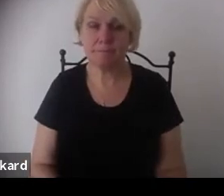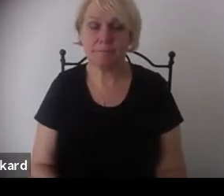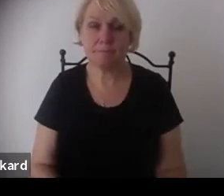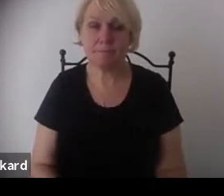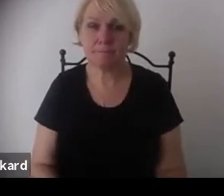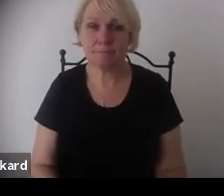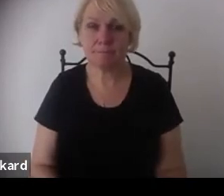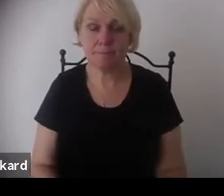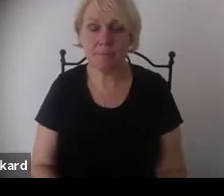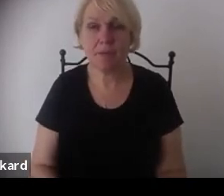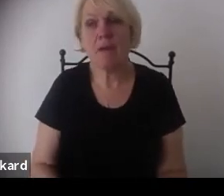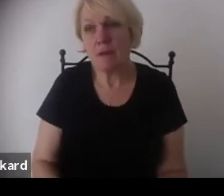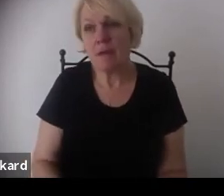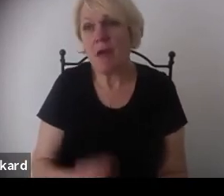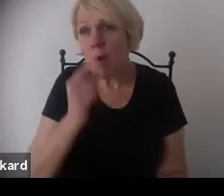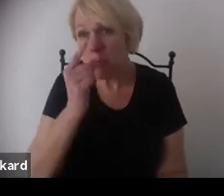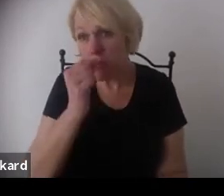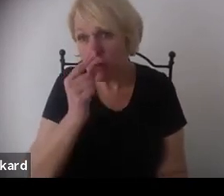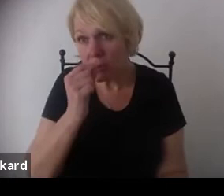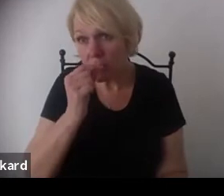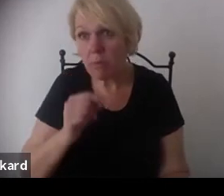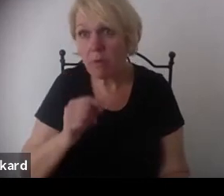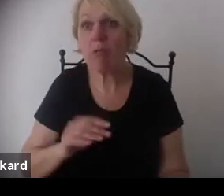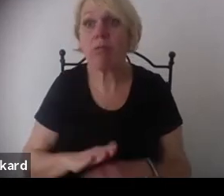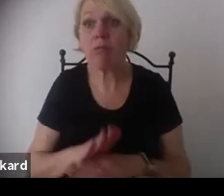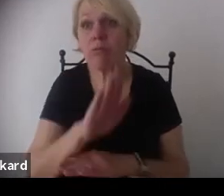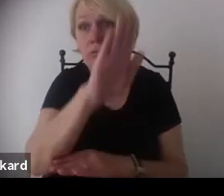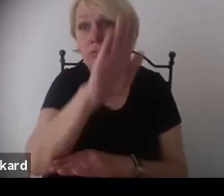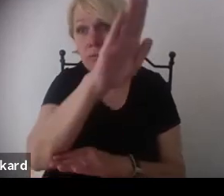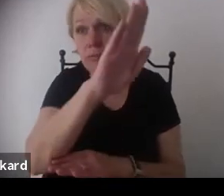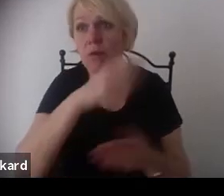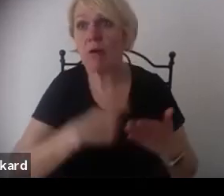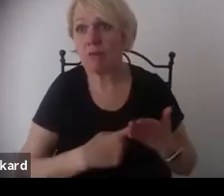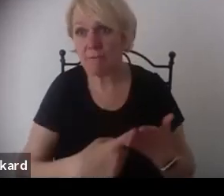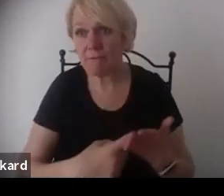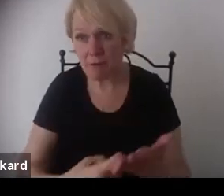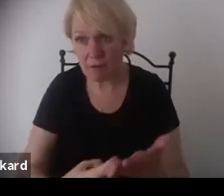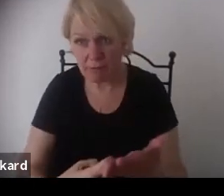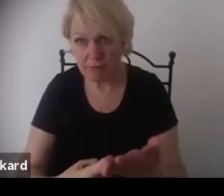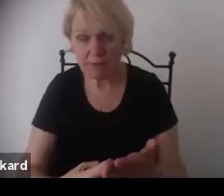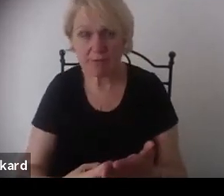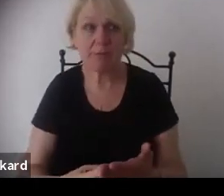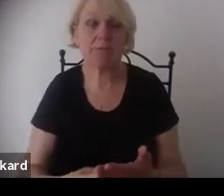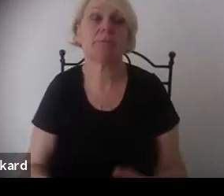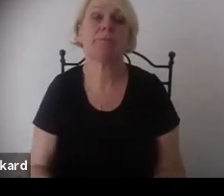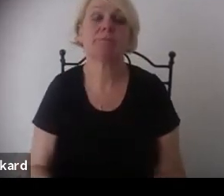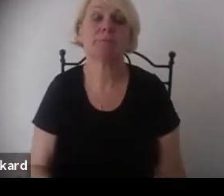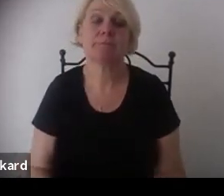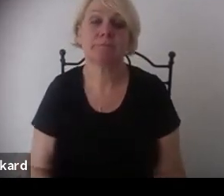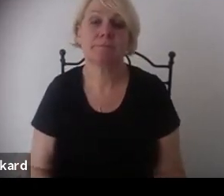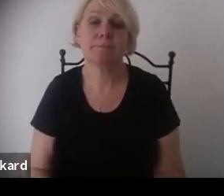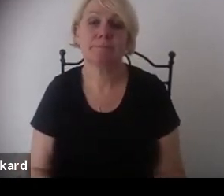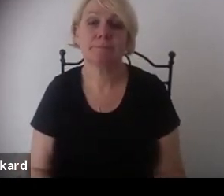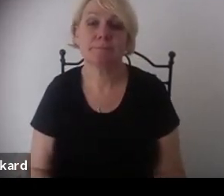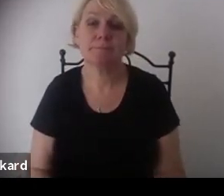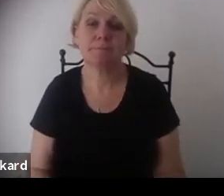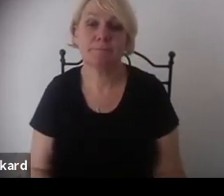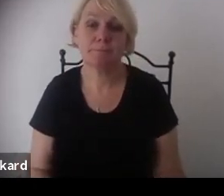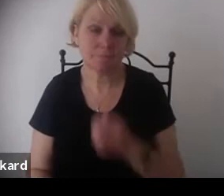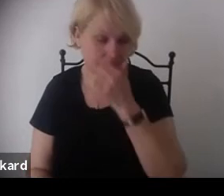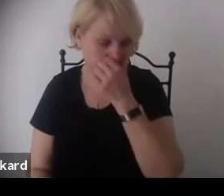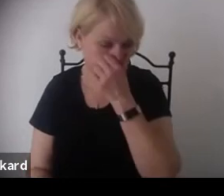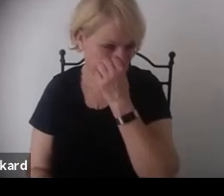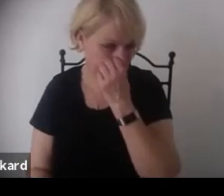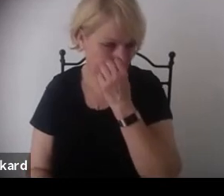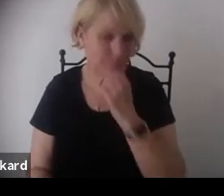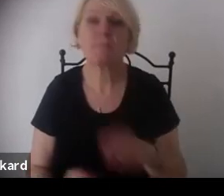in referrals because of the issues that you have mentioned already, for example, anxiety. But I think we are working